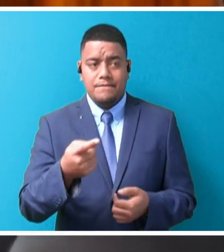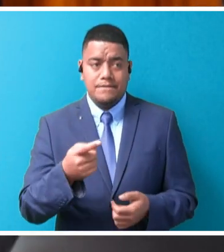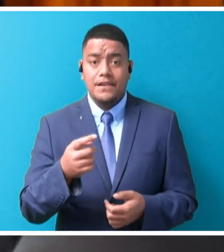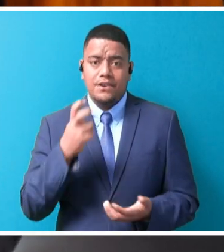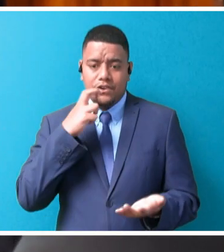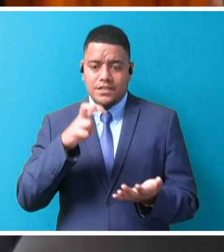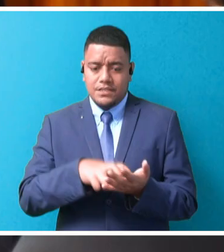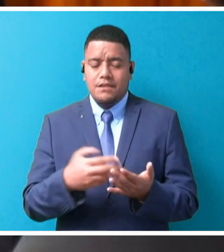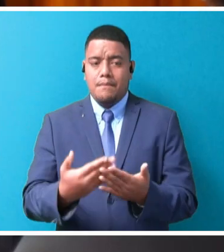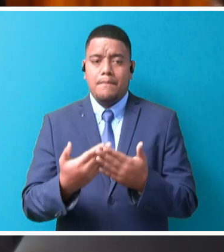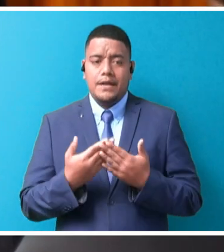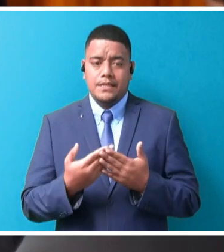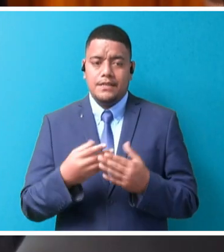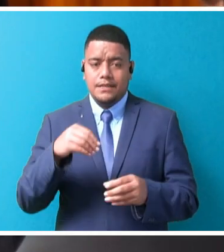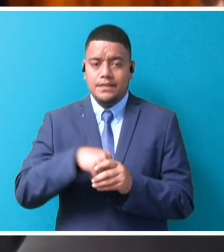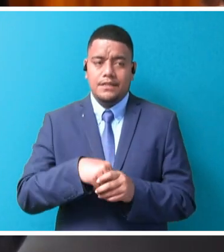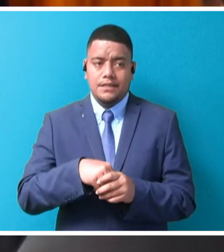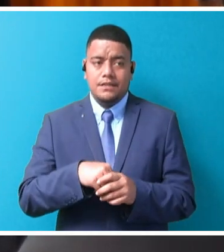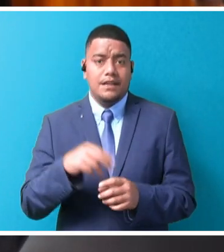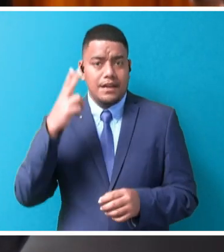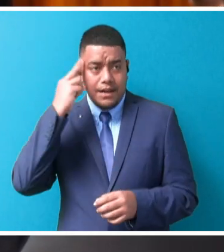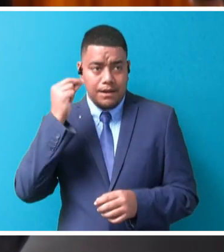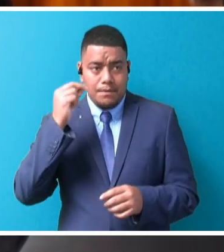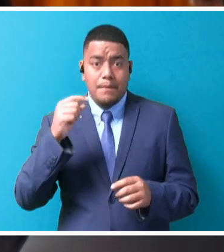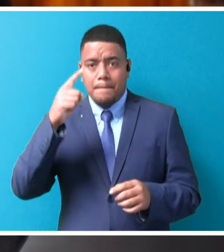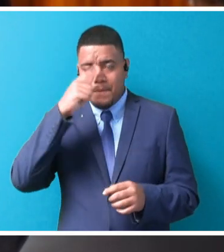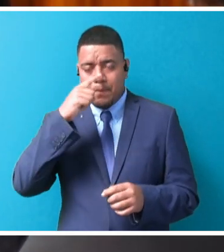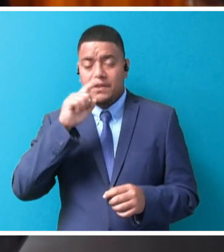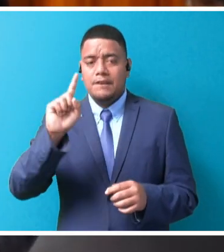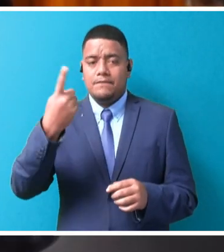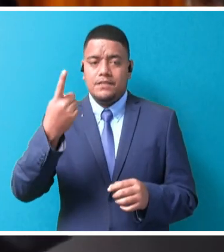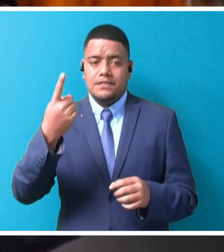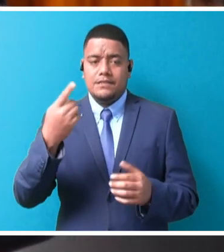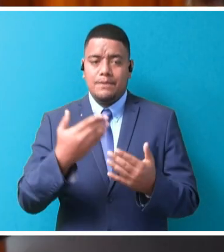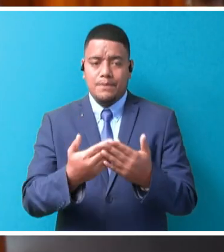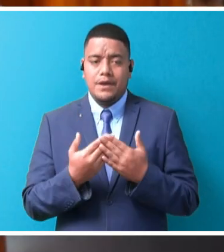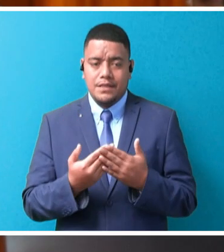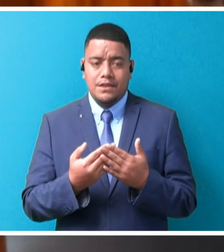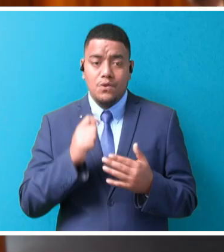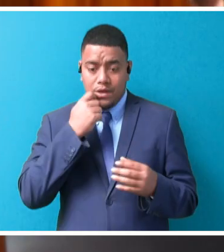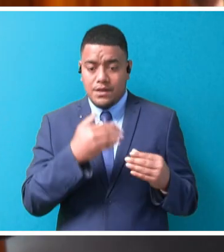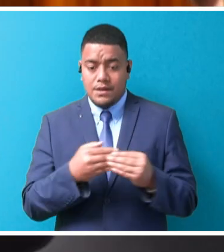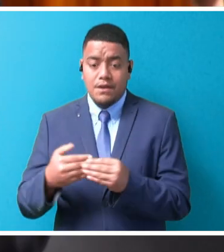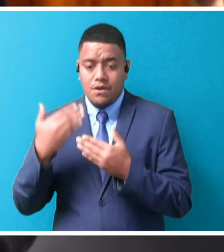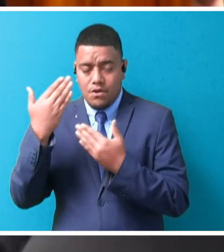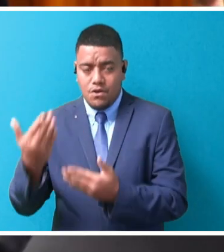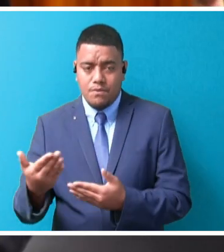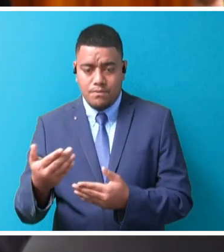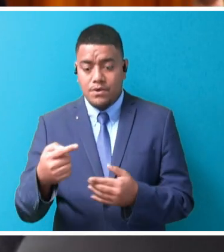political party, which is the People's First Party, that will be led by the Honorable Leader of the